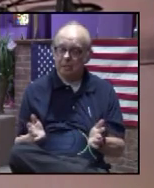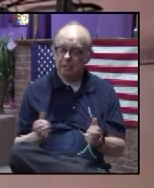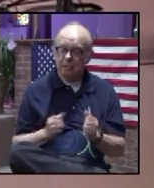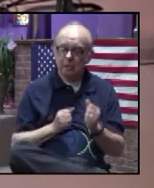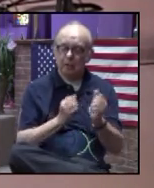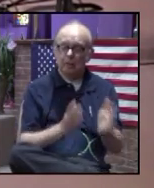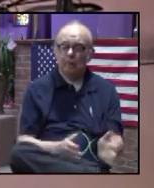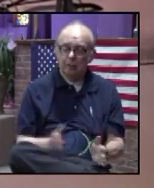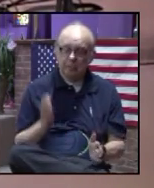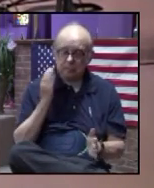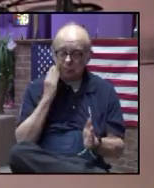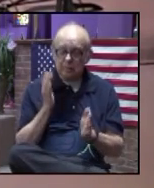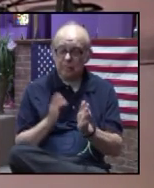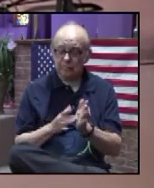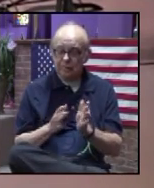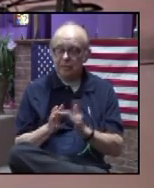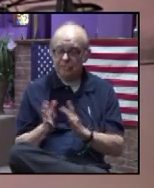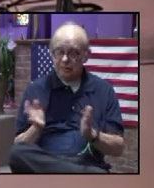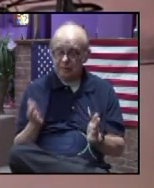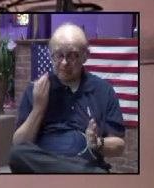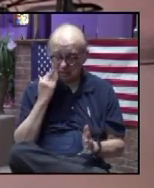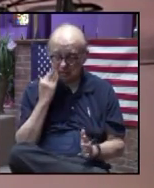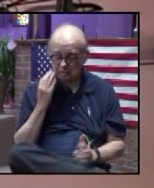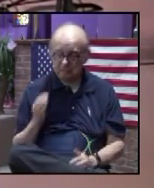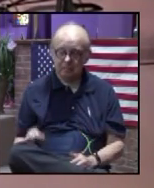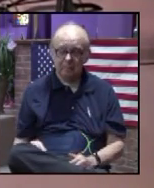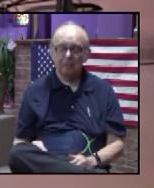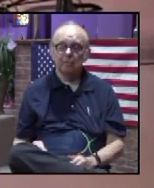Followers know Jesus.